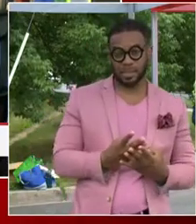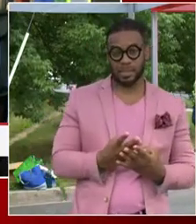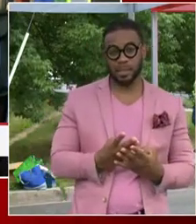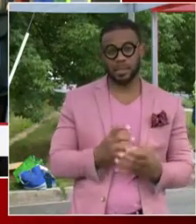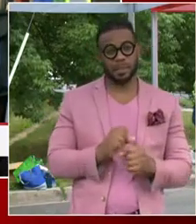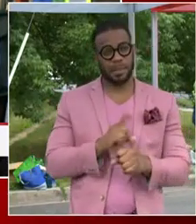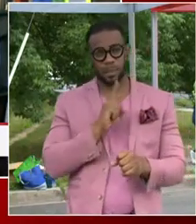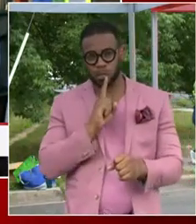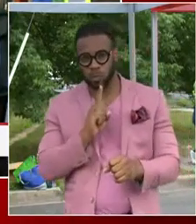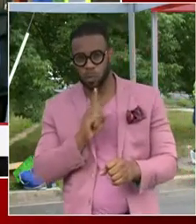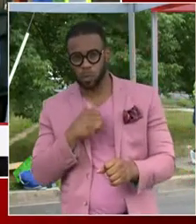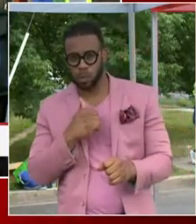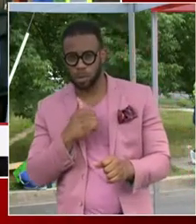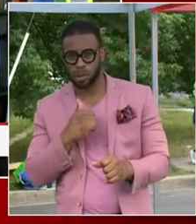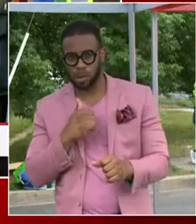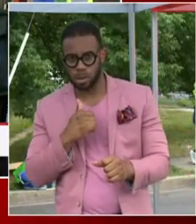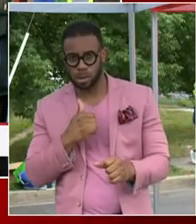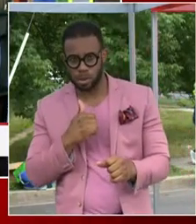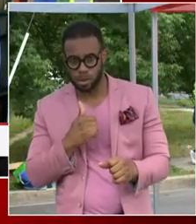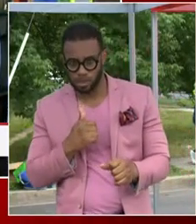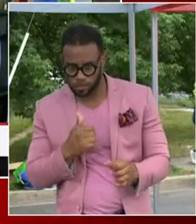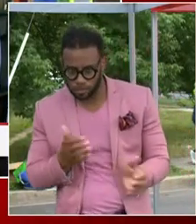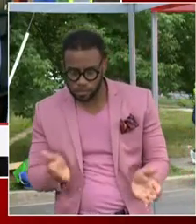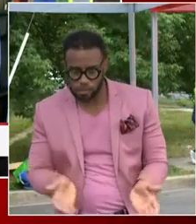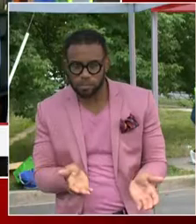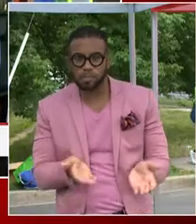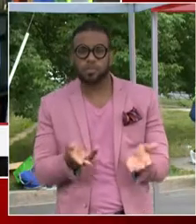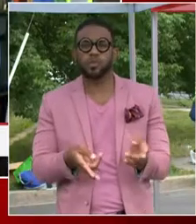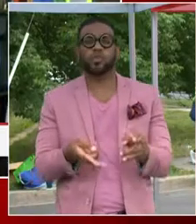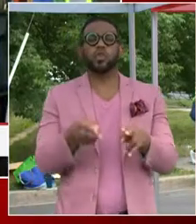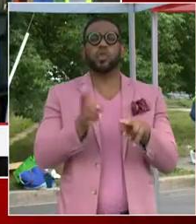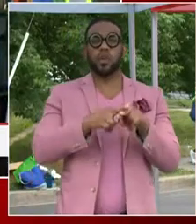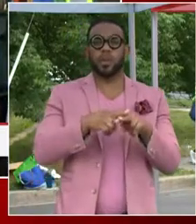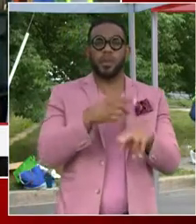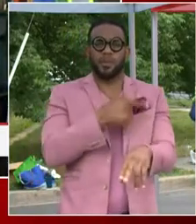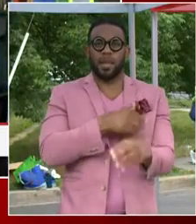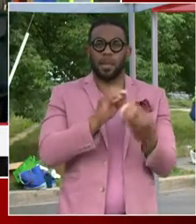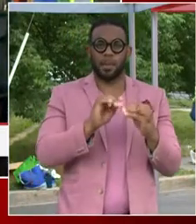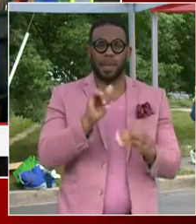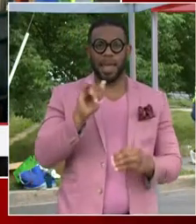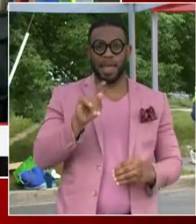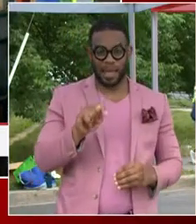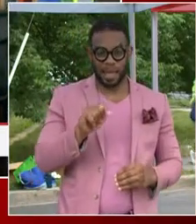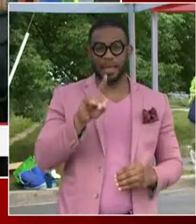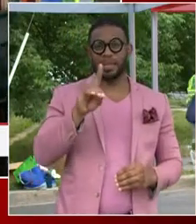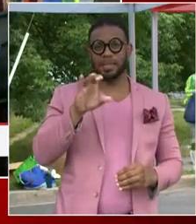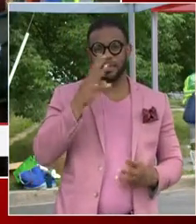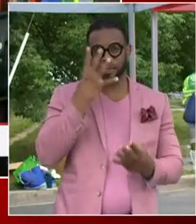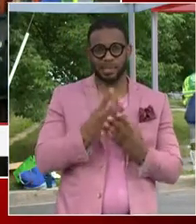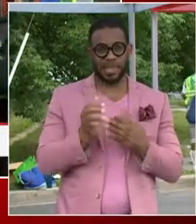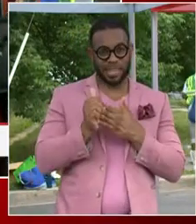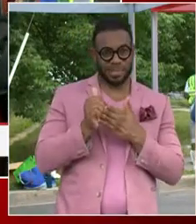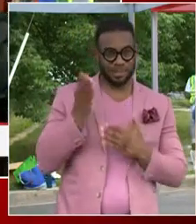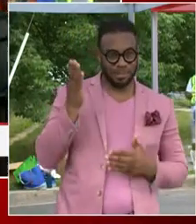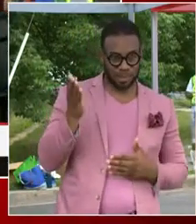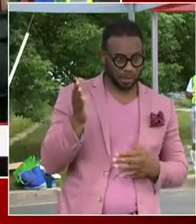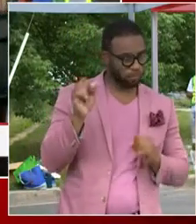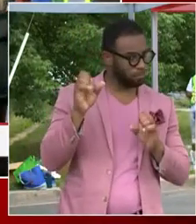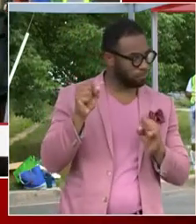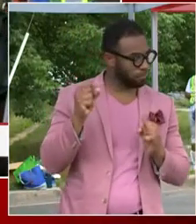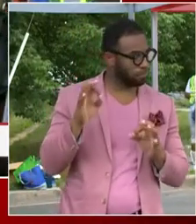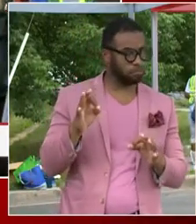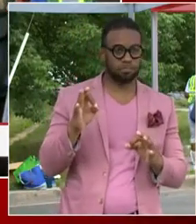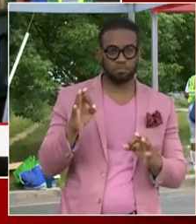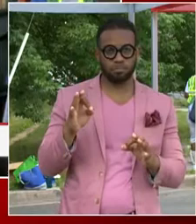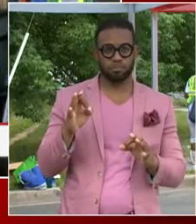to make sure that we're driving up vaccination numbers at DC Jail. The leadership in